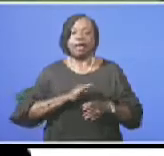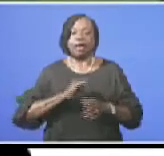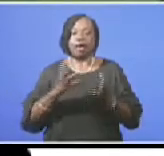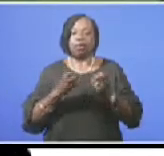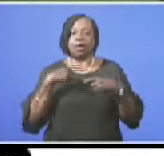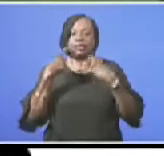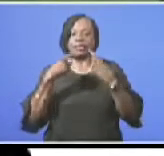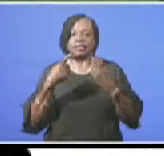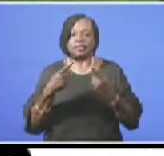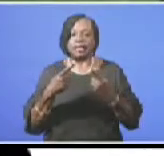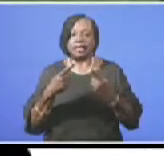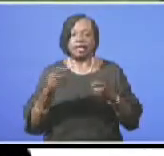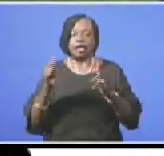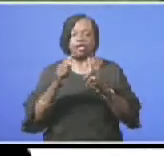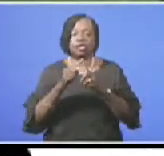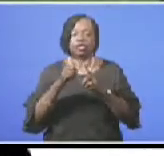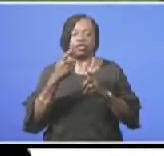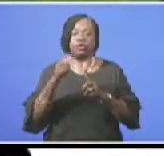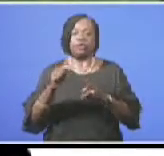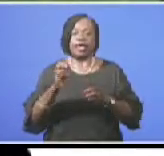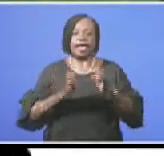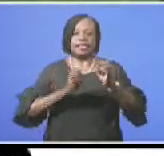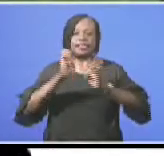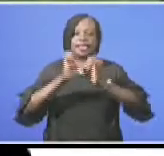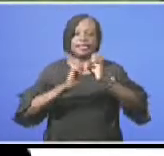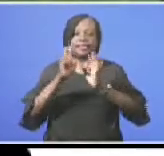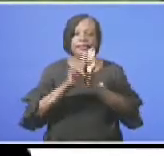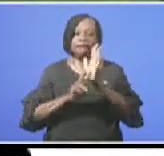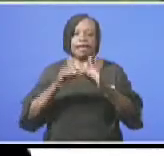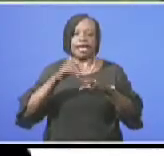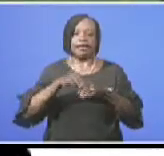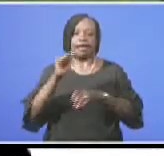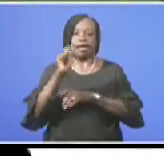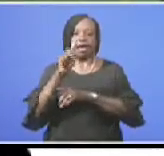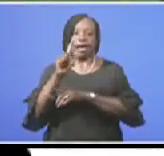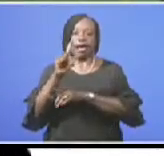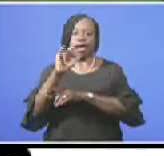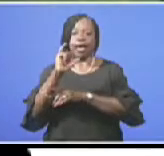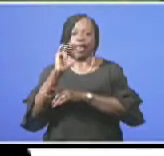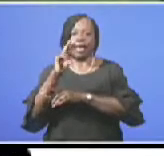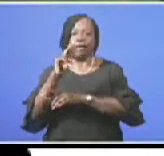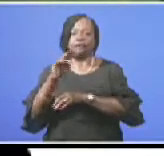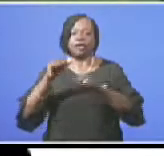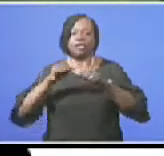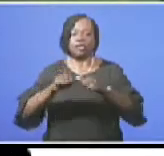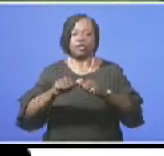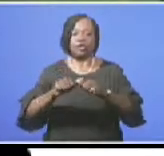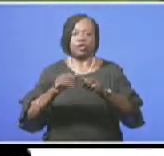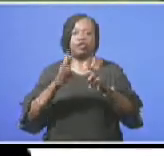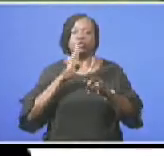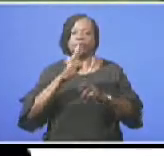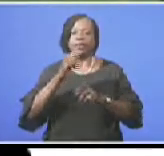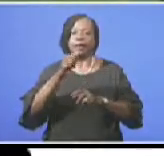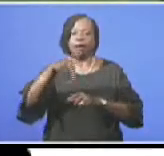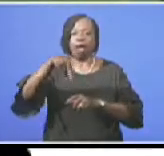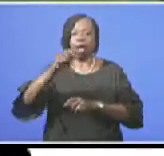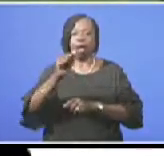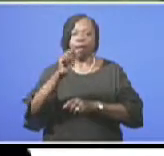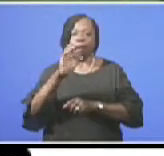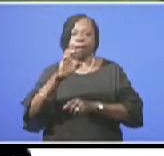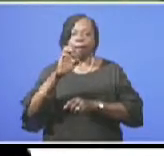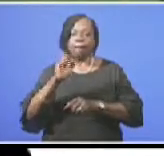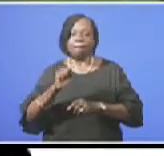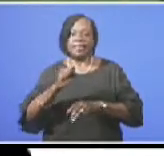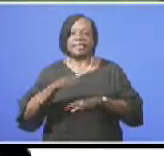say to the executives of Alive to continue to be a pace setter in demonstrating what good